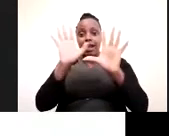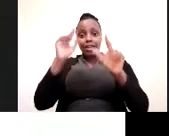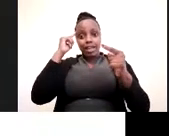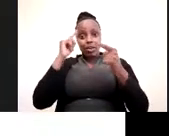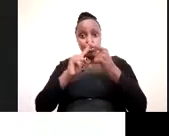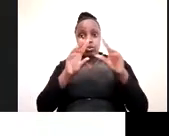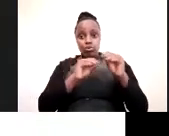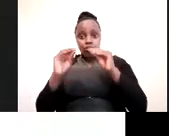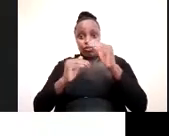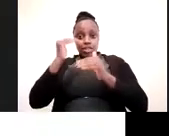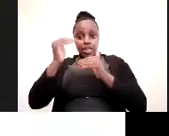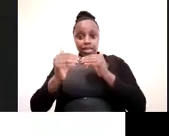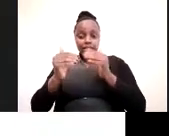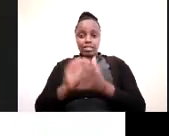one.